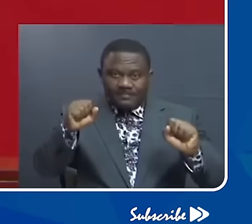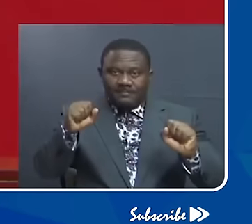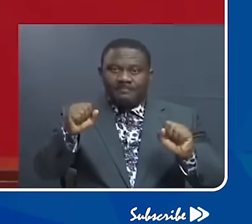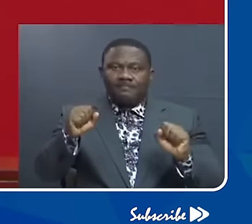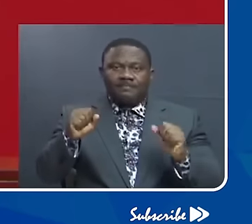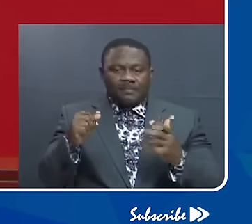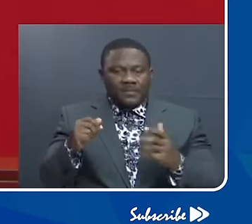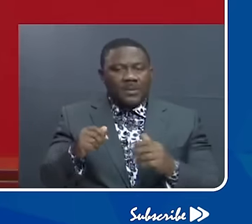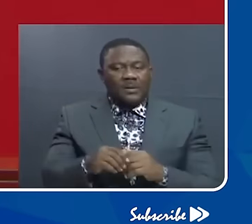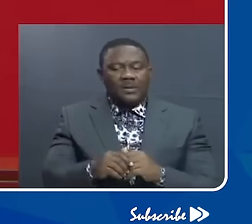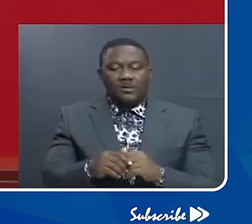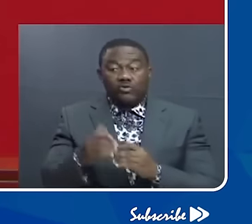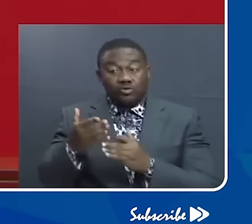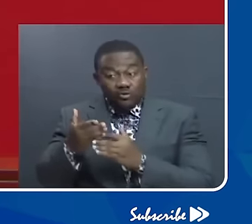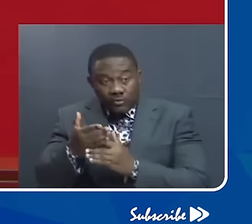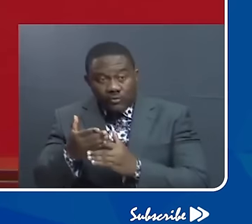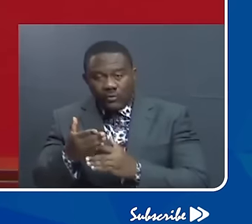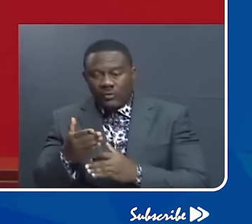the Executive Secretary,